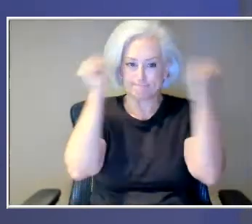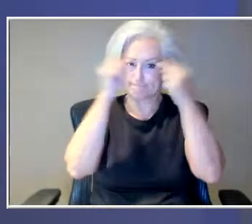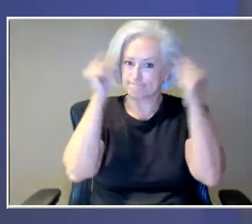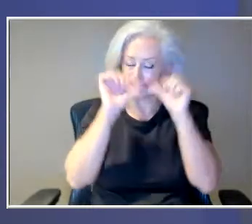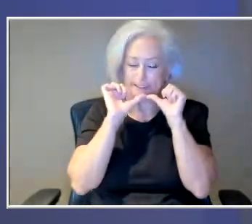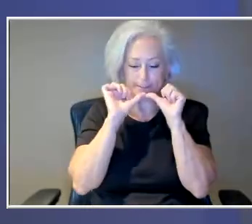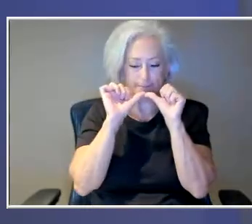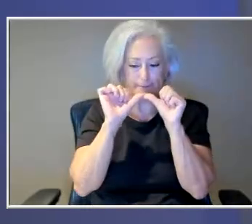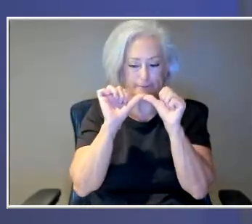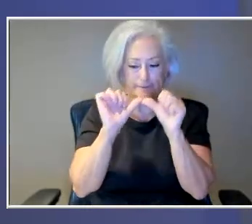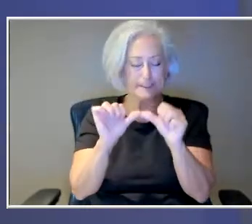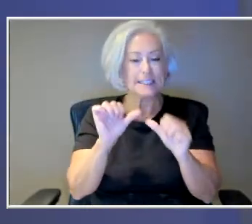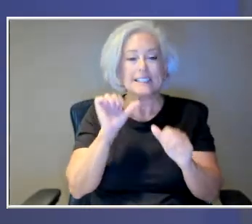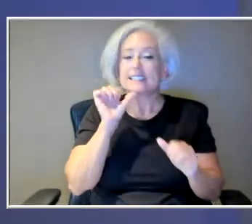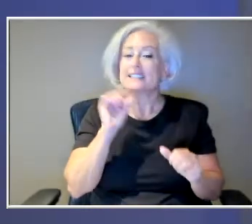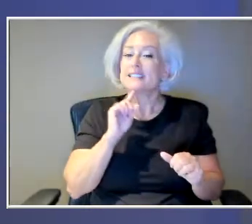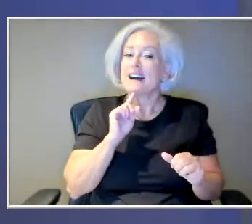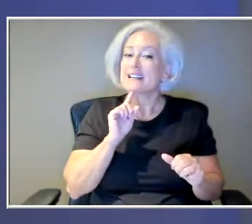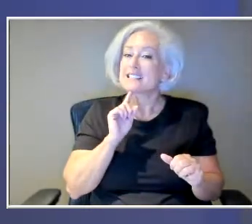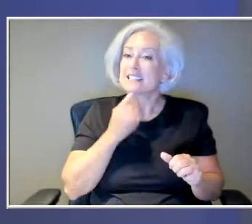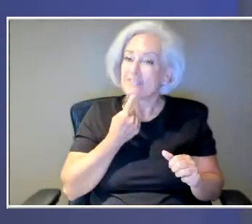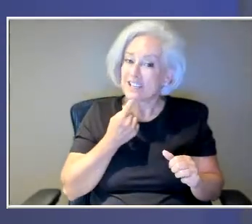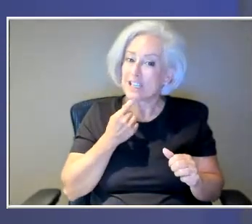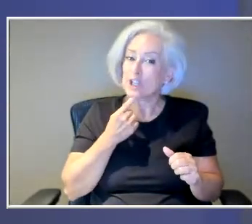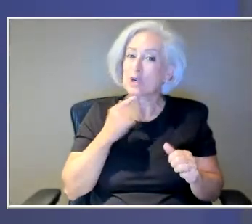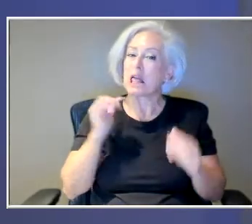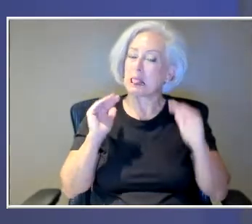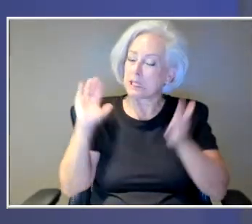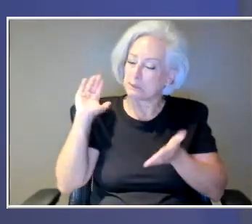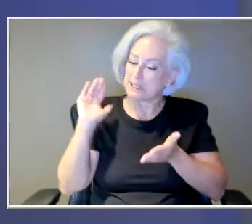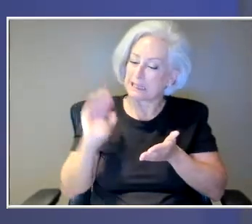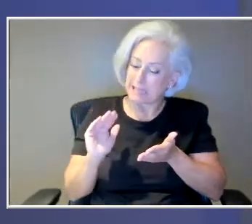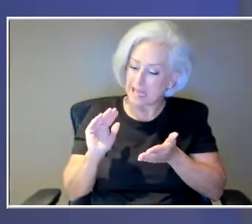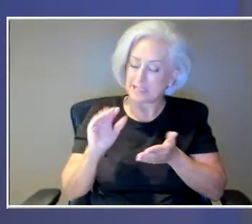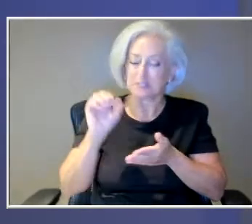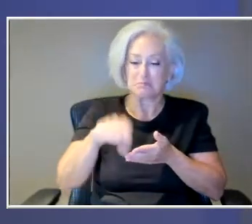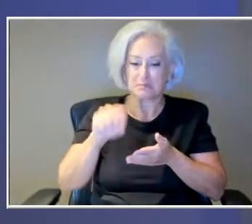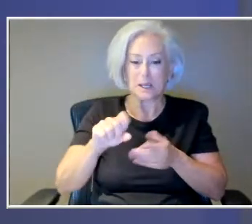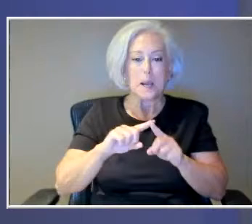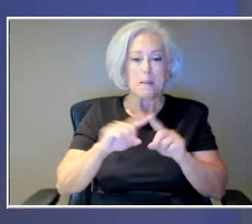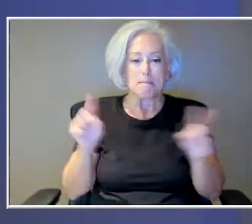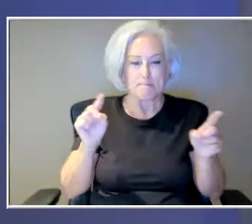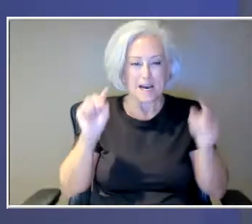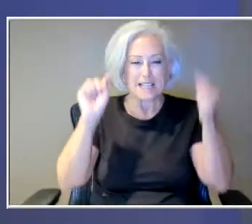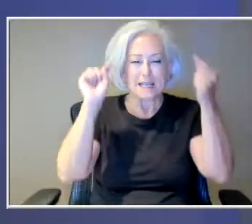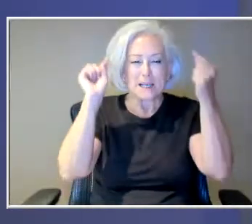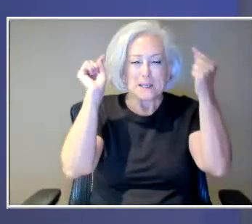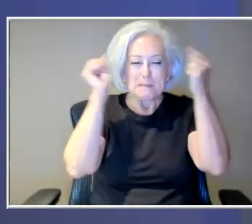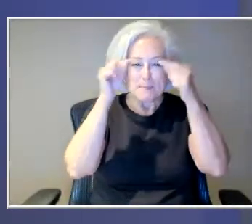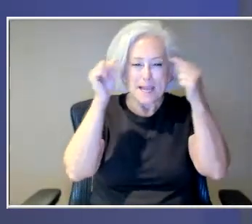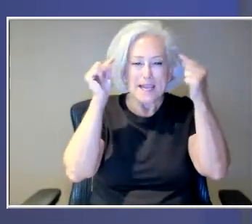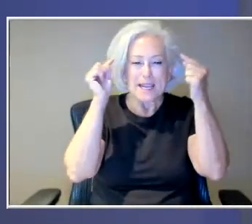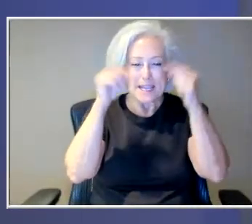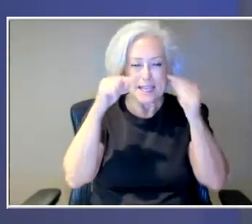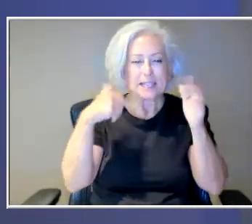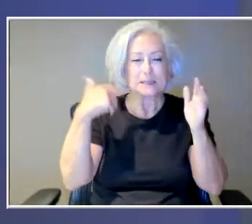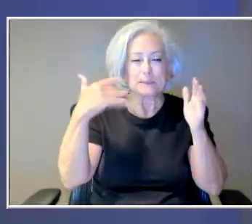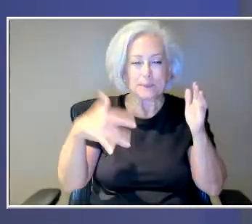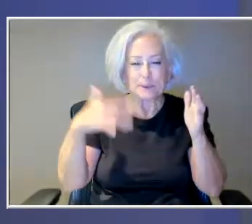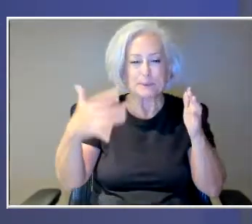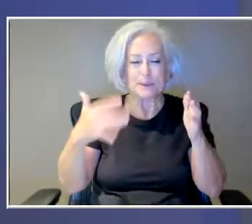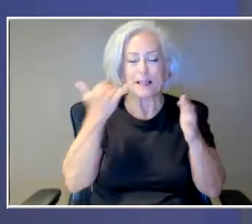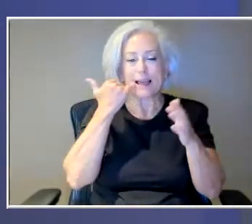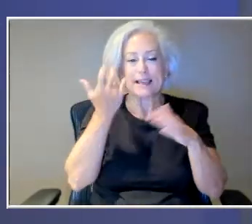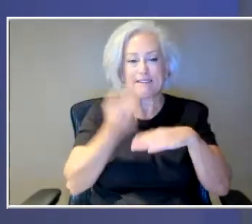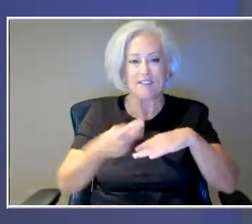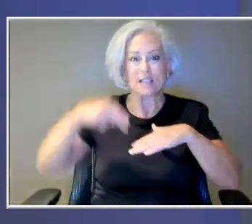severe though, like I had initially had. It was just a pains a little bit here and there when I stood up over the 4